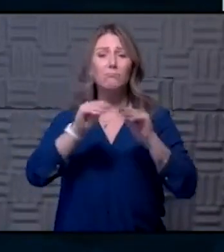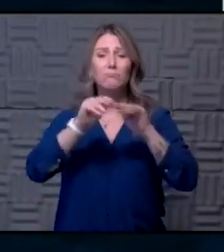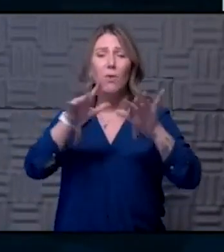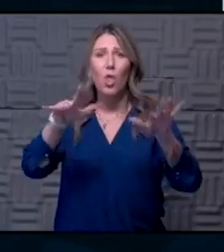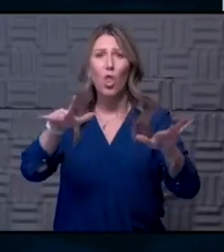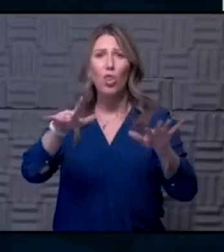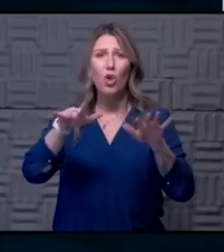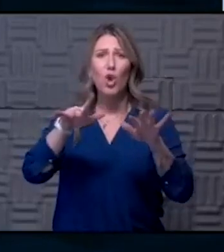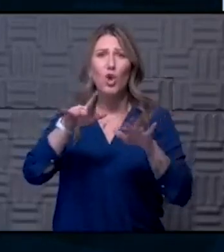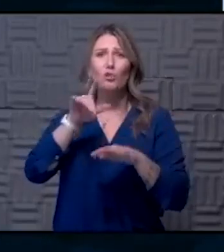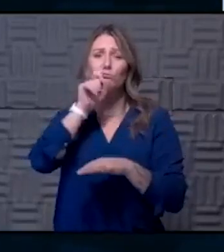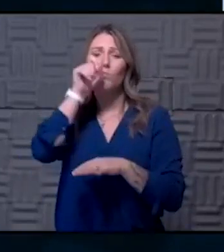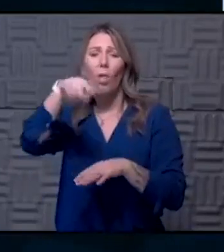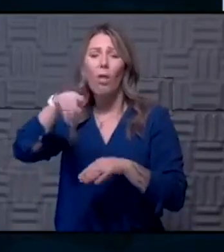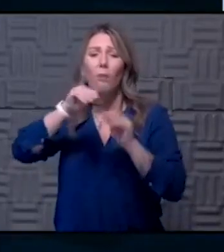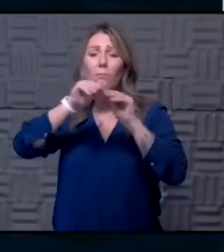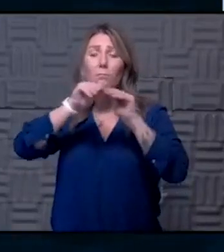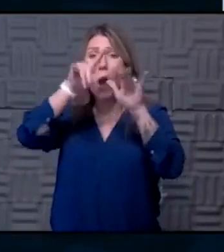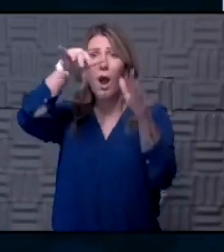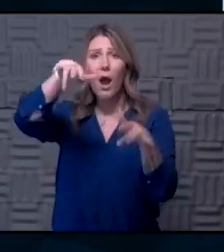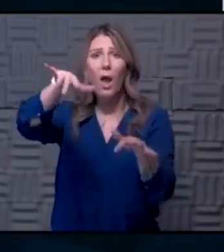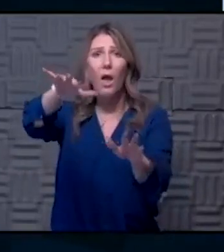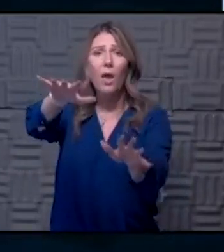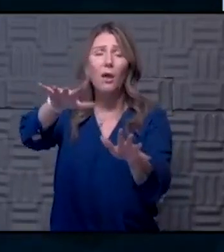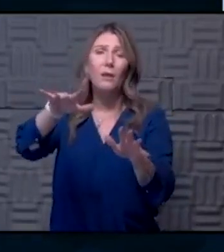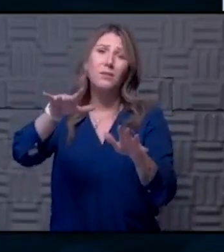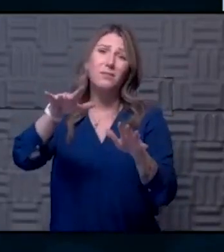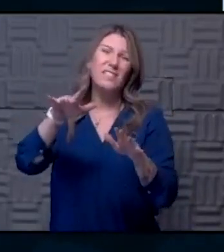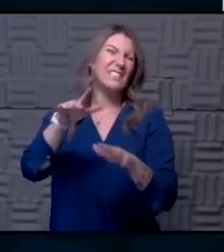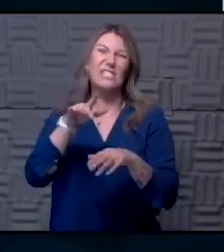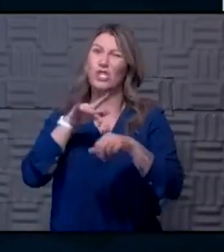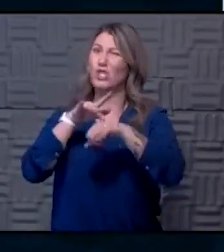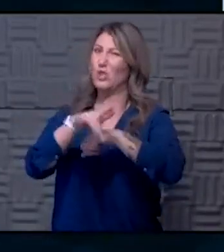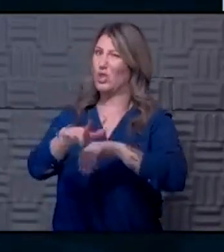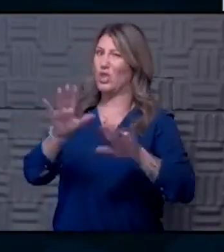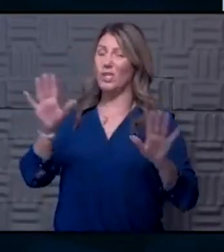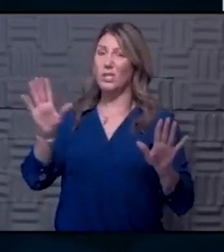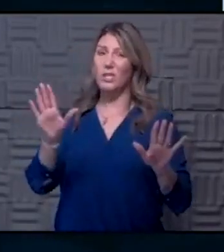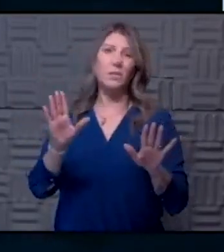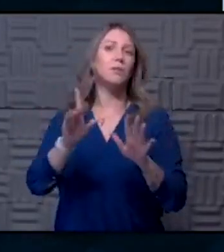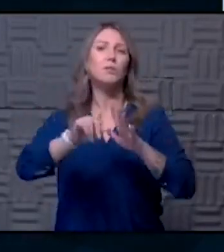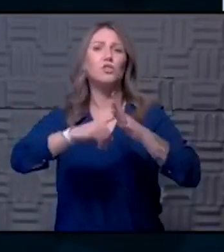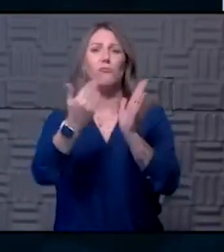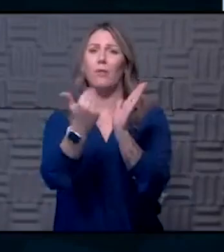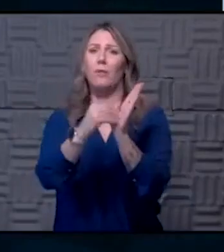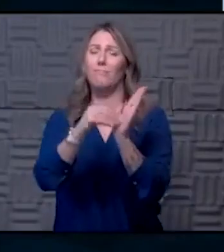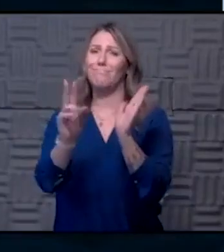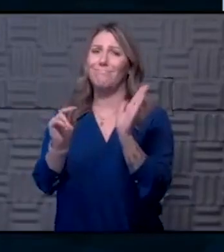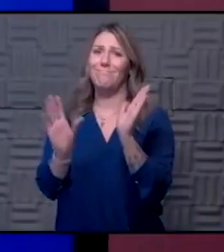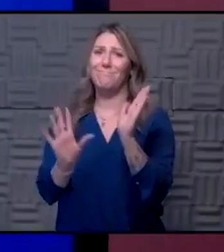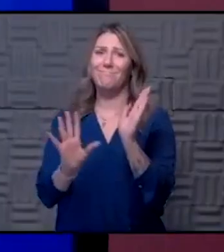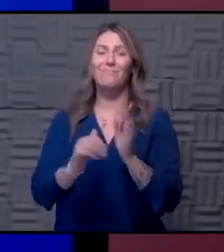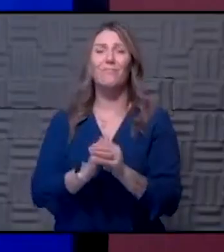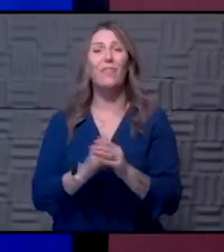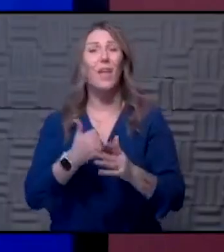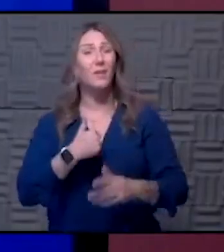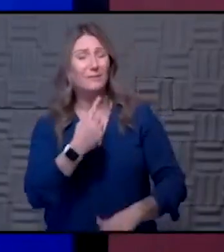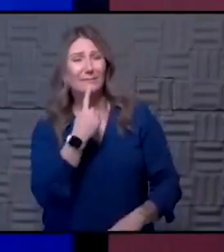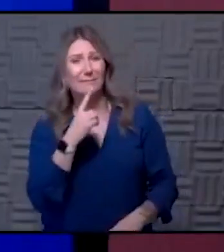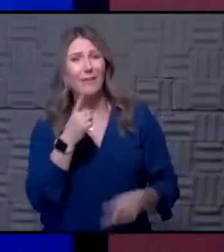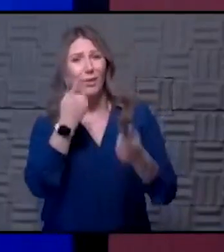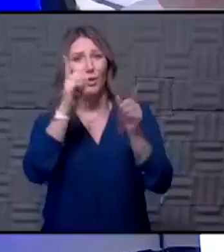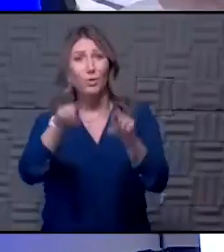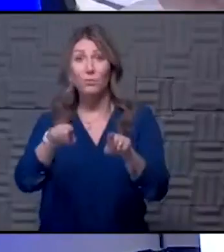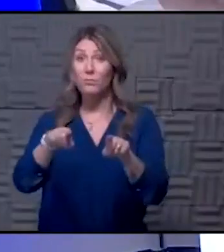even further. And so I think that it's too early to start that up again. Yeah, I would say too. Hawk, anything